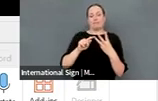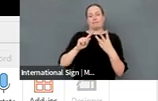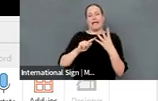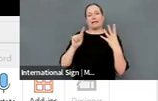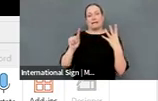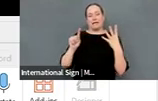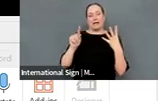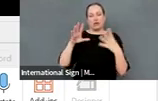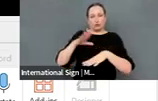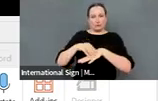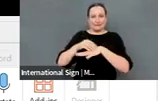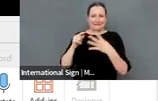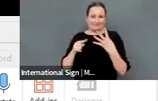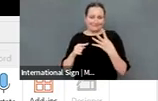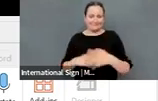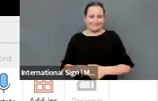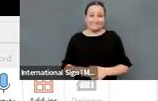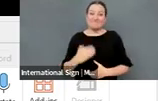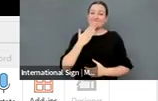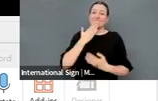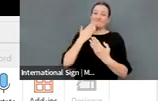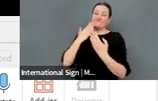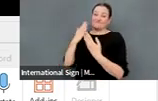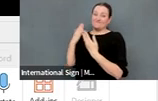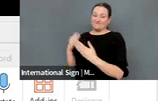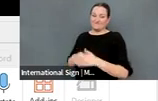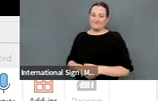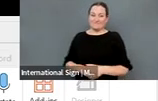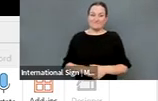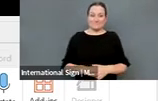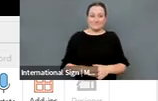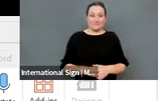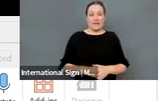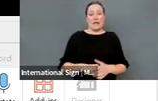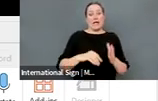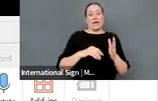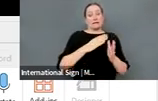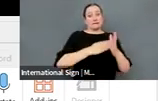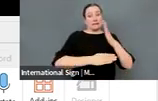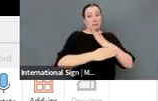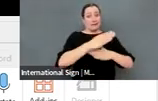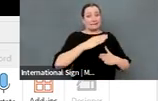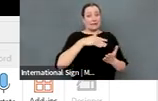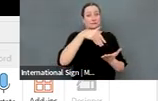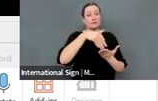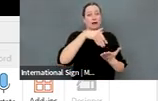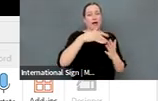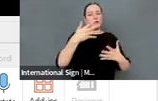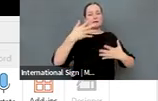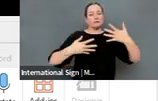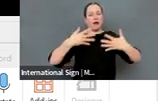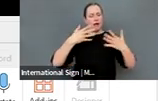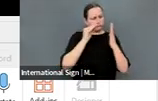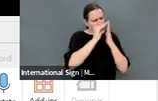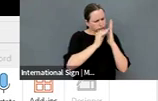So I'm going to run through the country profile on disability data and statistics and a bit of law.